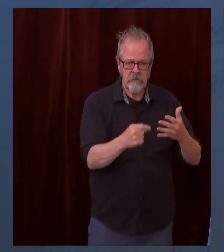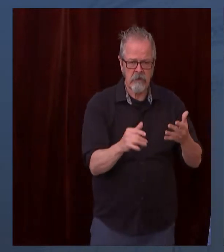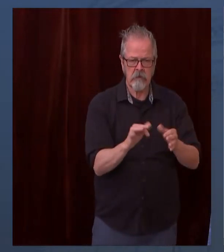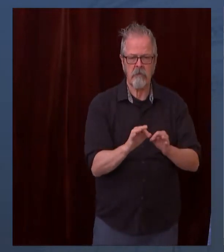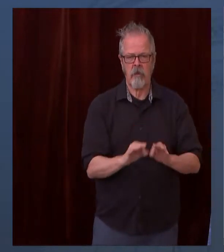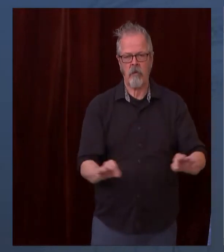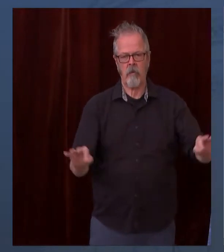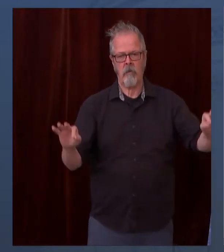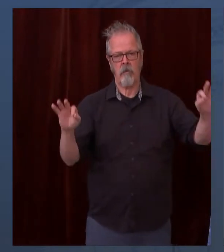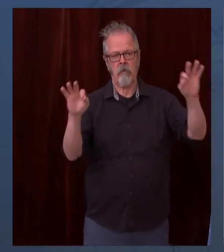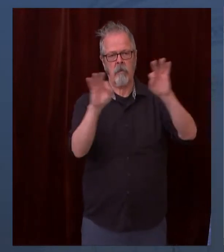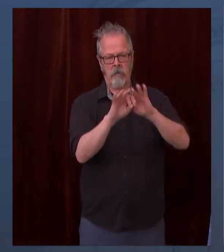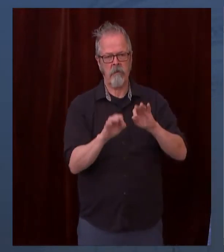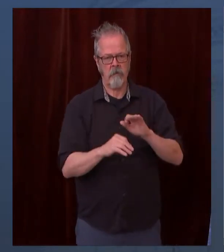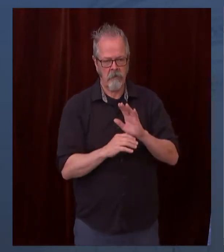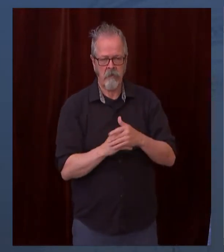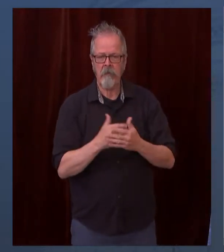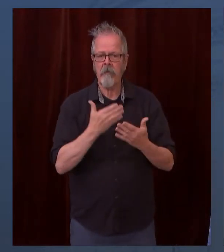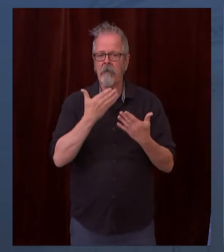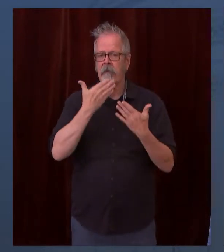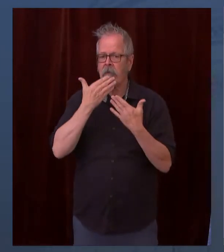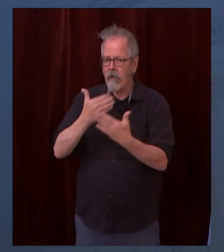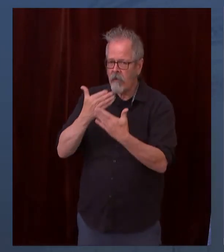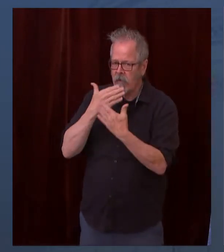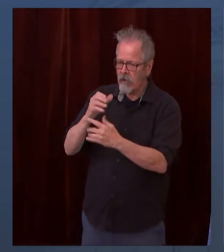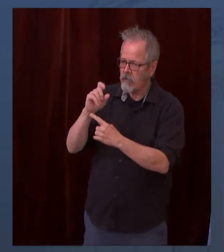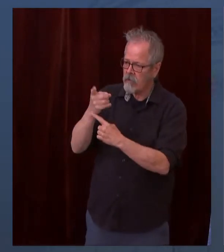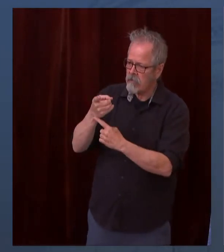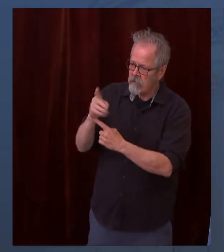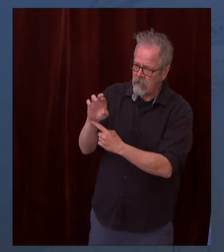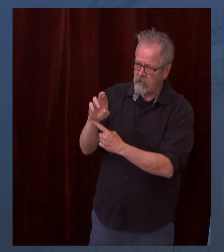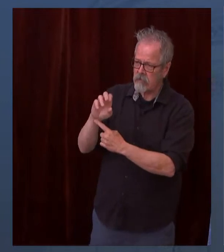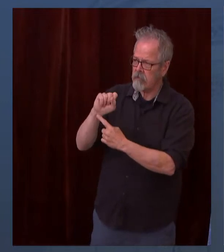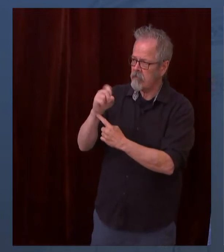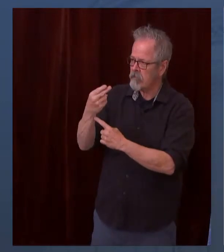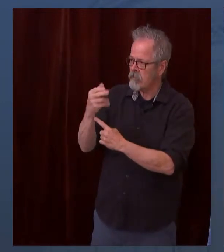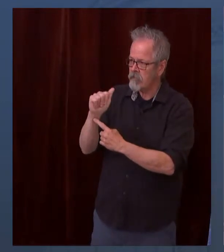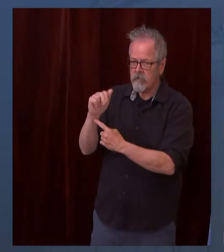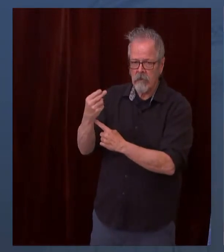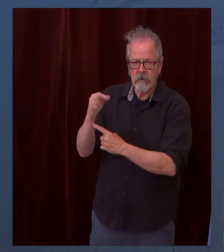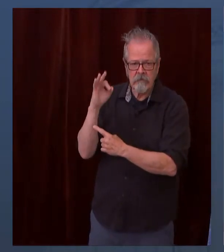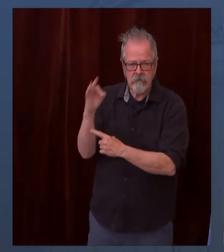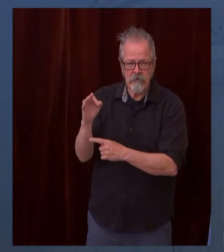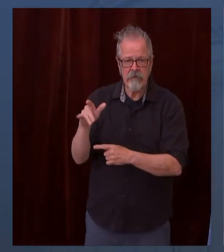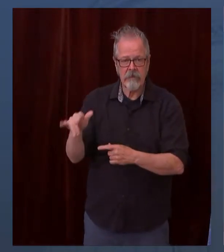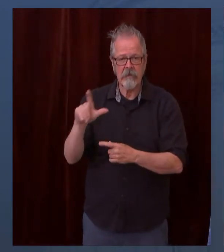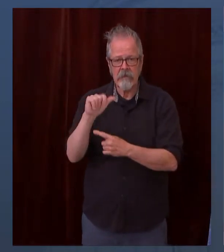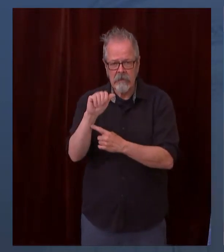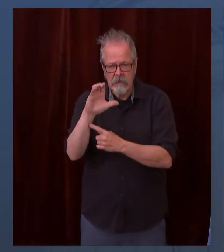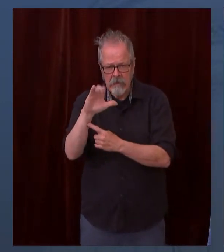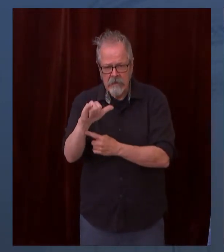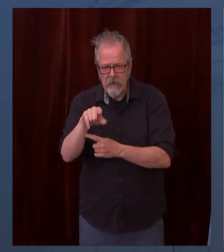for helping us here in DSHS, as well as the work they've done at the Department of Corrections.